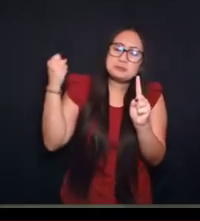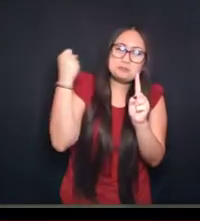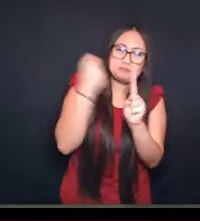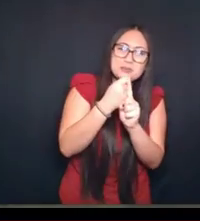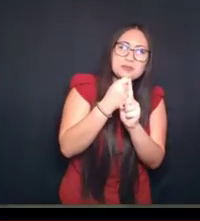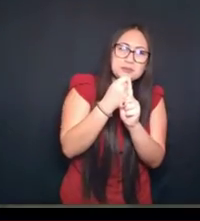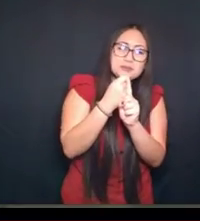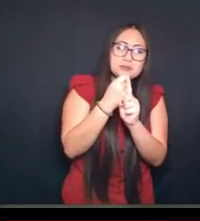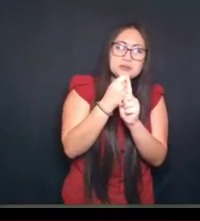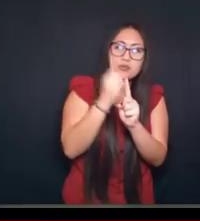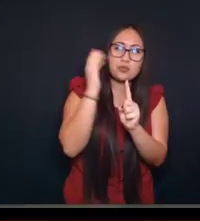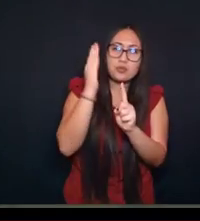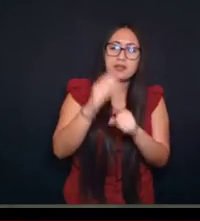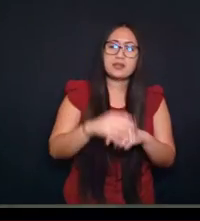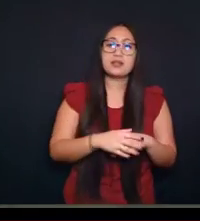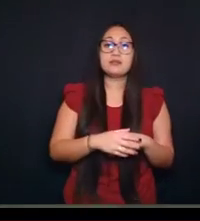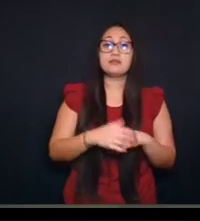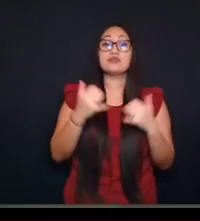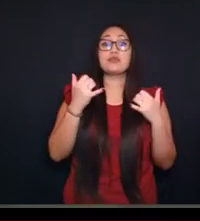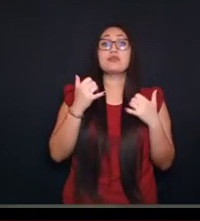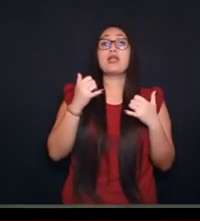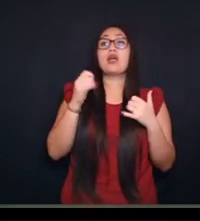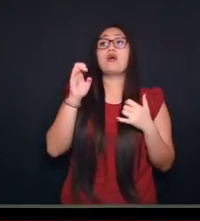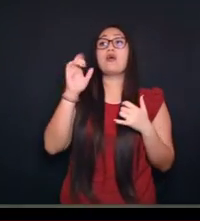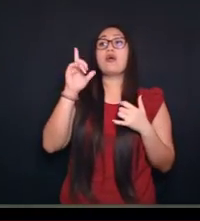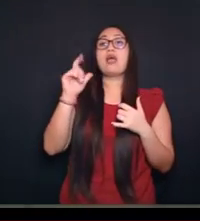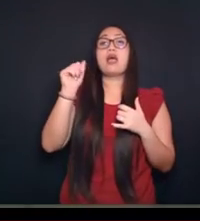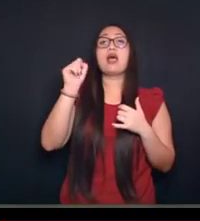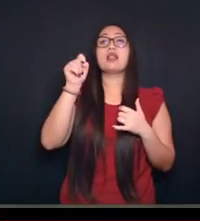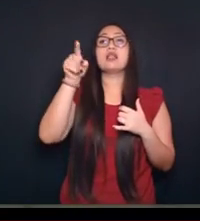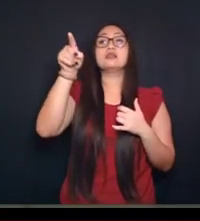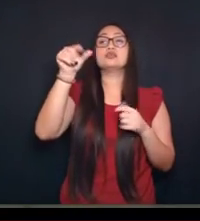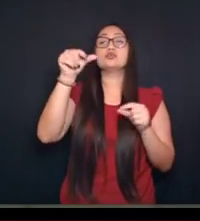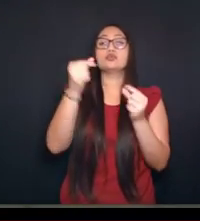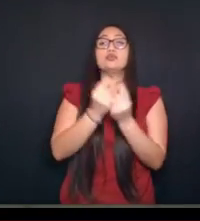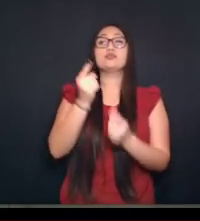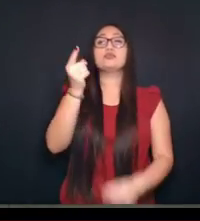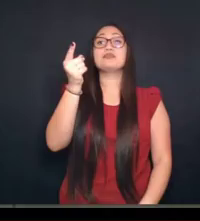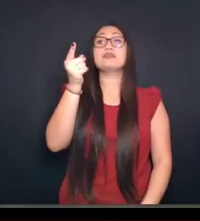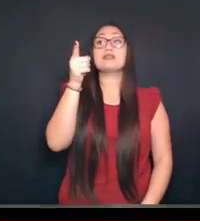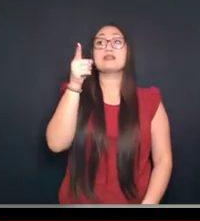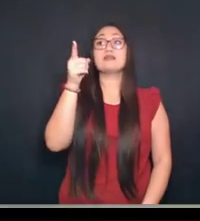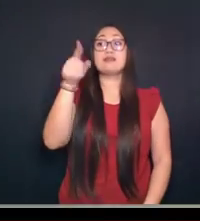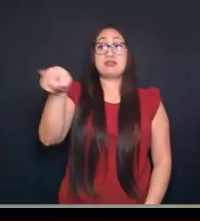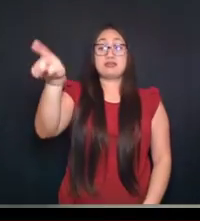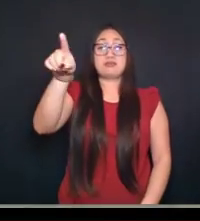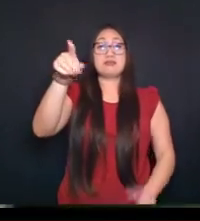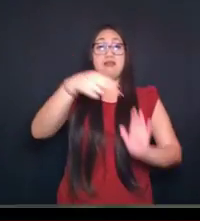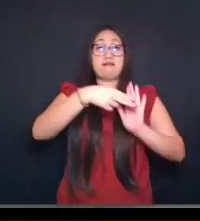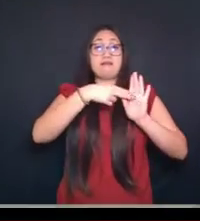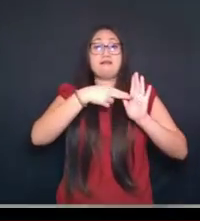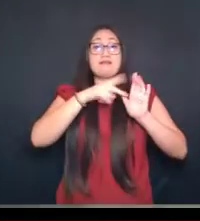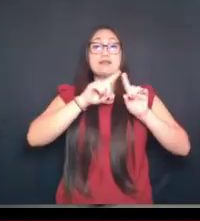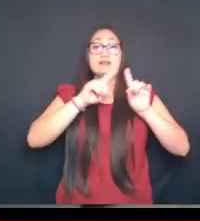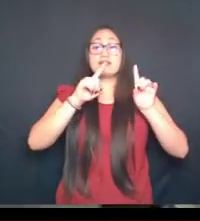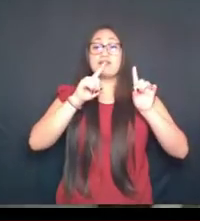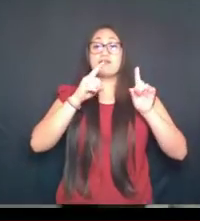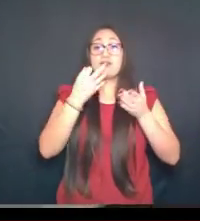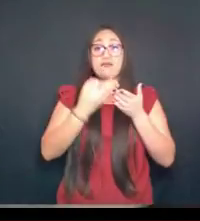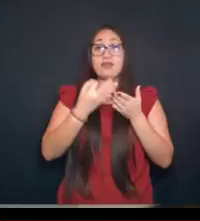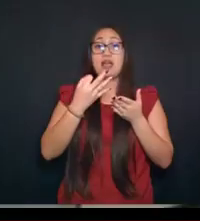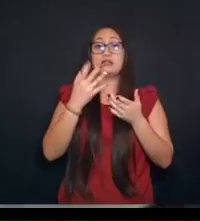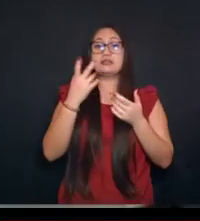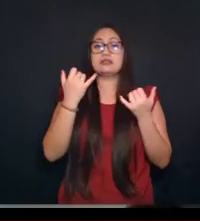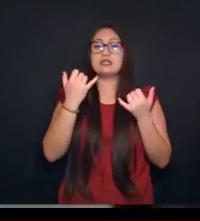lives. Okay, let's let Ella's group help us out on that. They highlighted a different fact, and see if this will change your